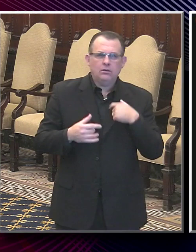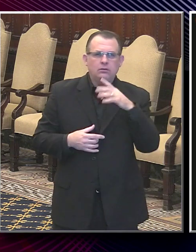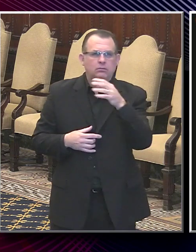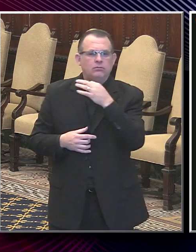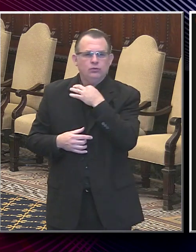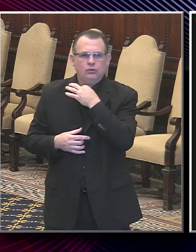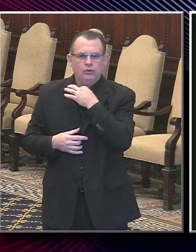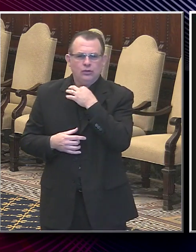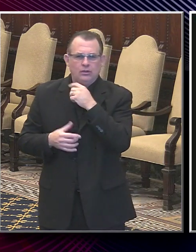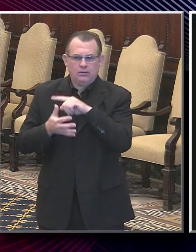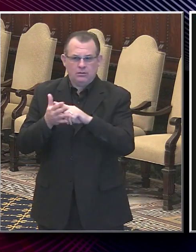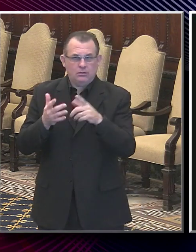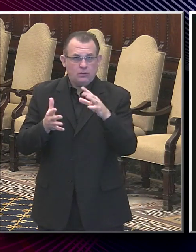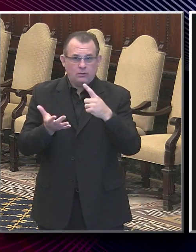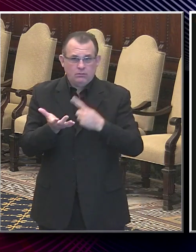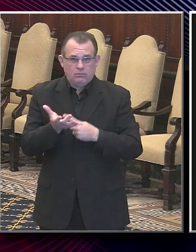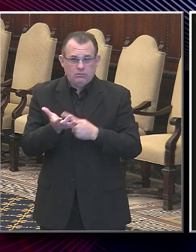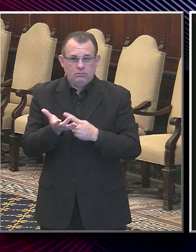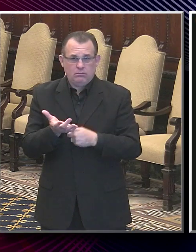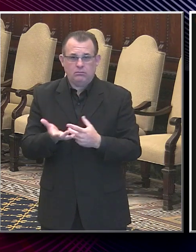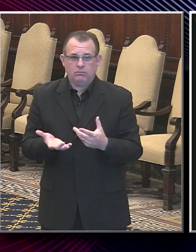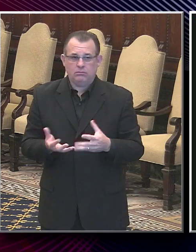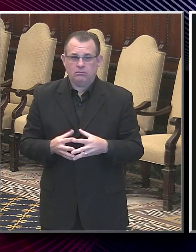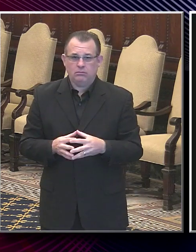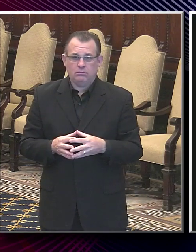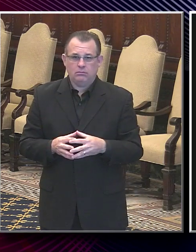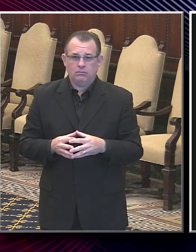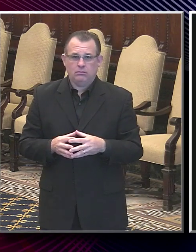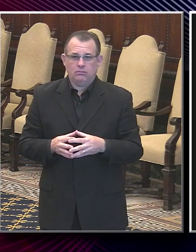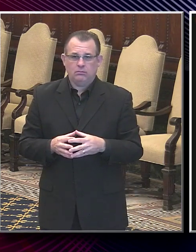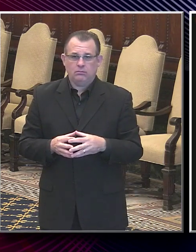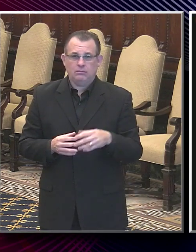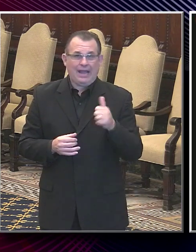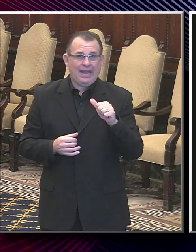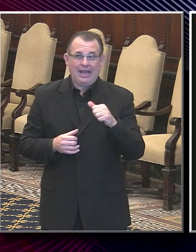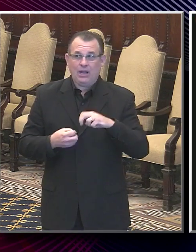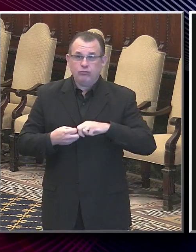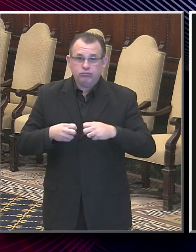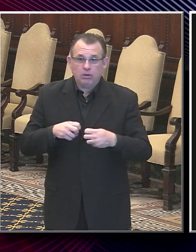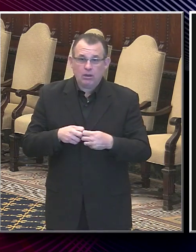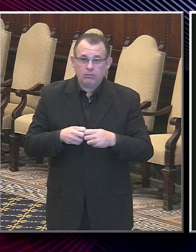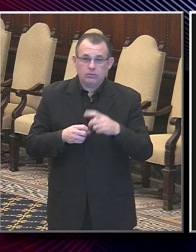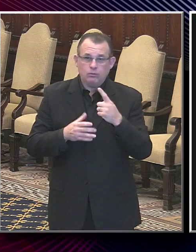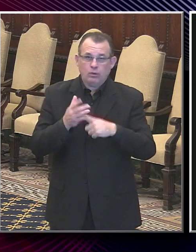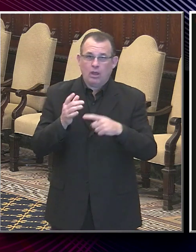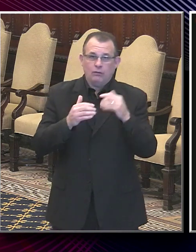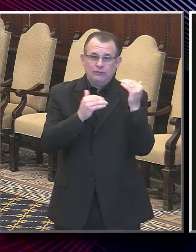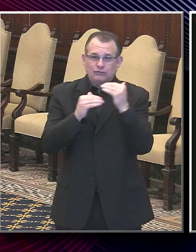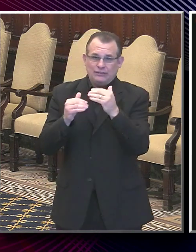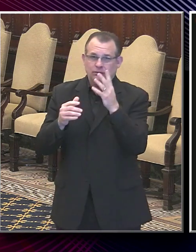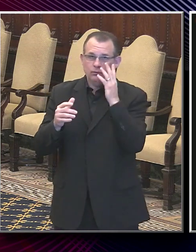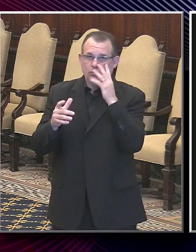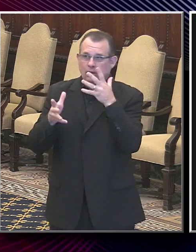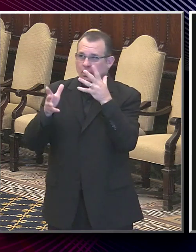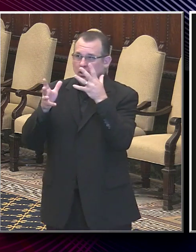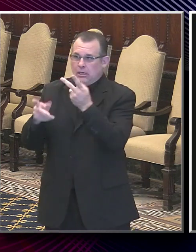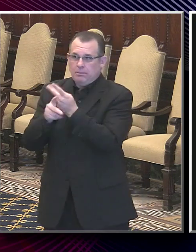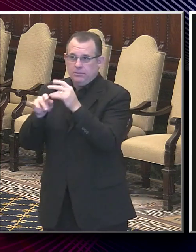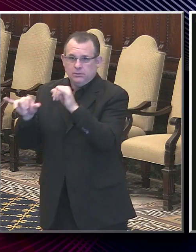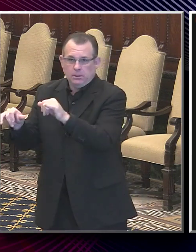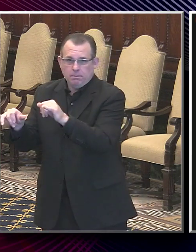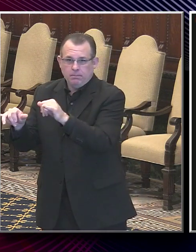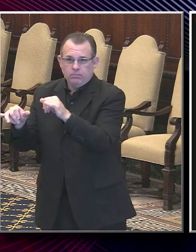of these talks for reopening, there have been conversations about what restrictions are going to remain in the Philadelphia